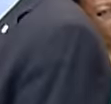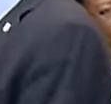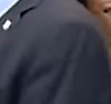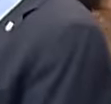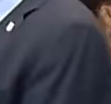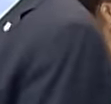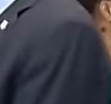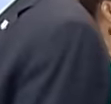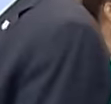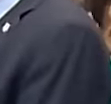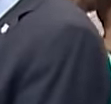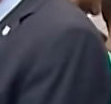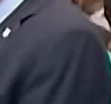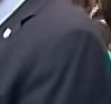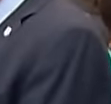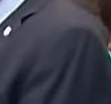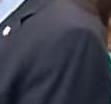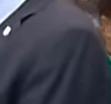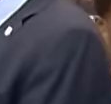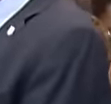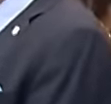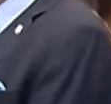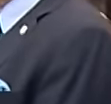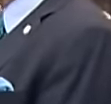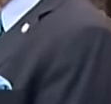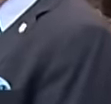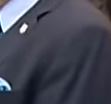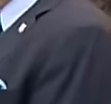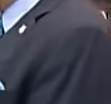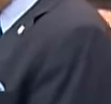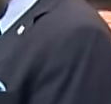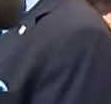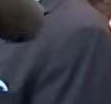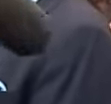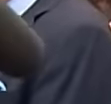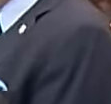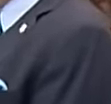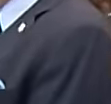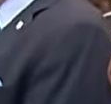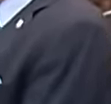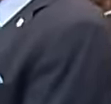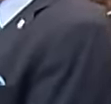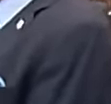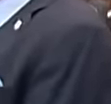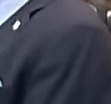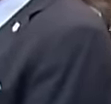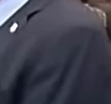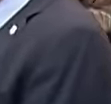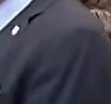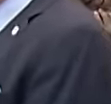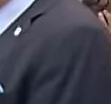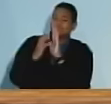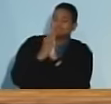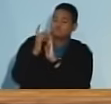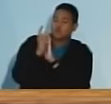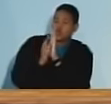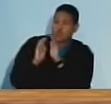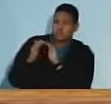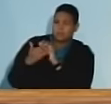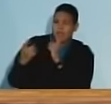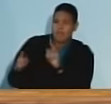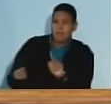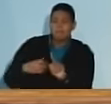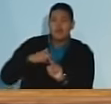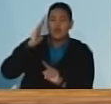service. Vibrant exchange of ideas. We deliberate and we debate and may the best ideas come forward.